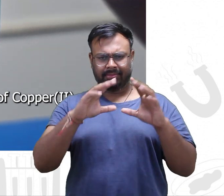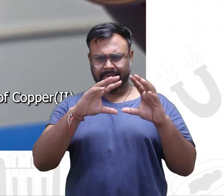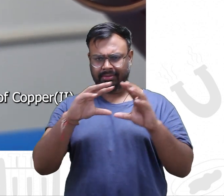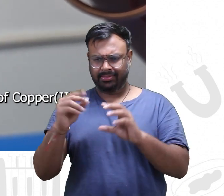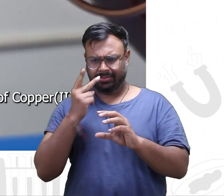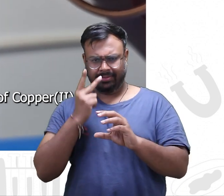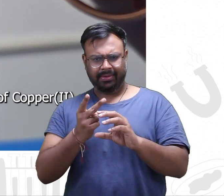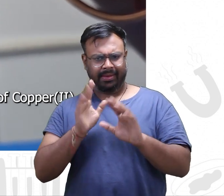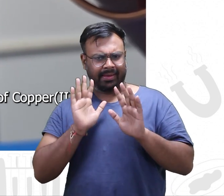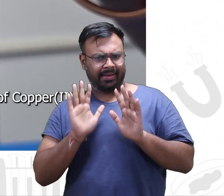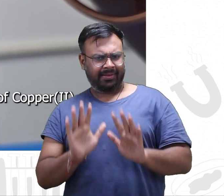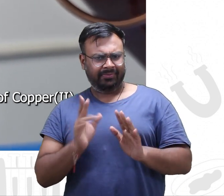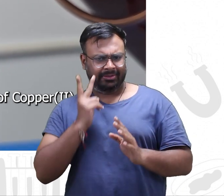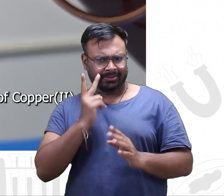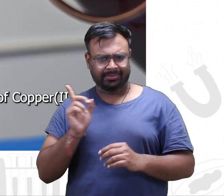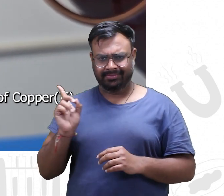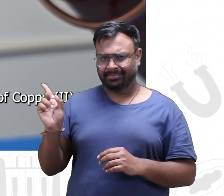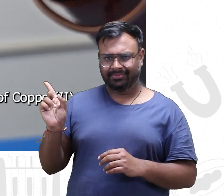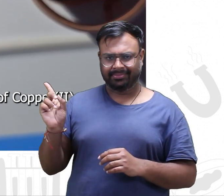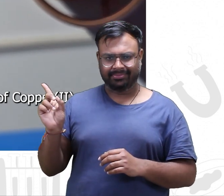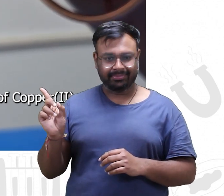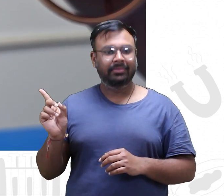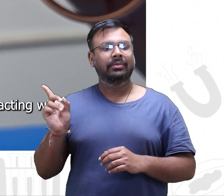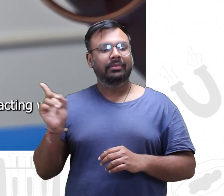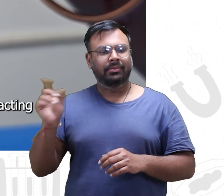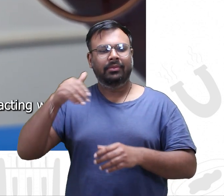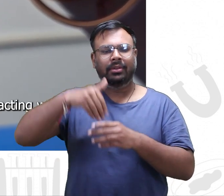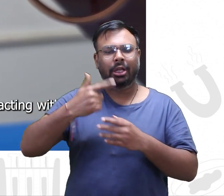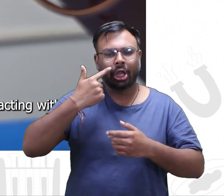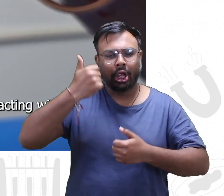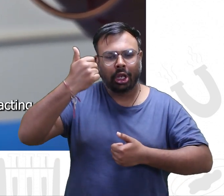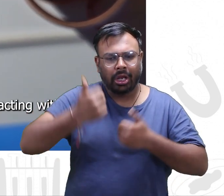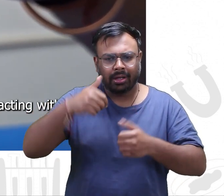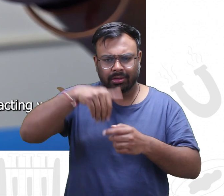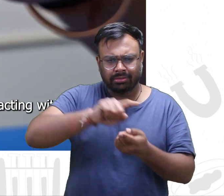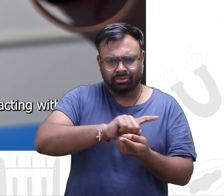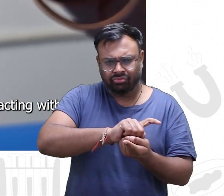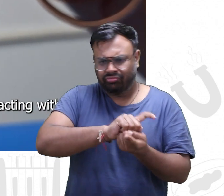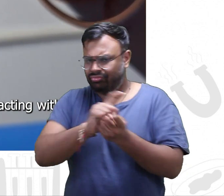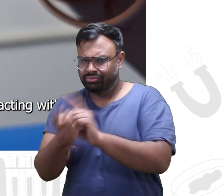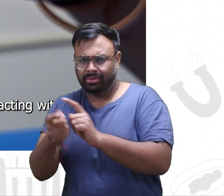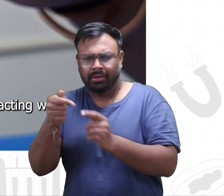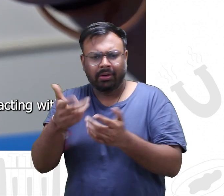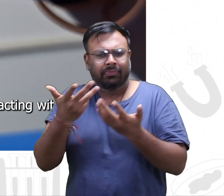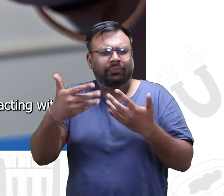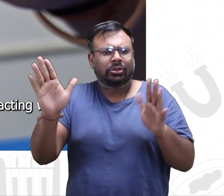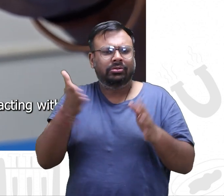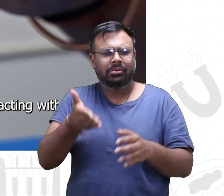the presence of copper chloride, and the reaction is complete. This experiment demonstrates the behavior of a